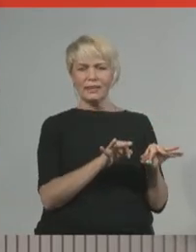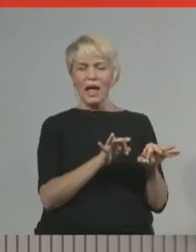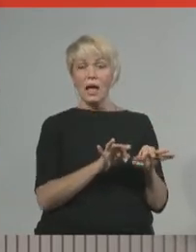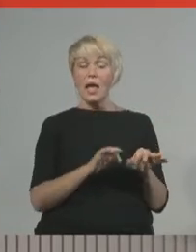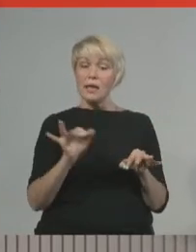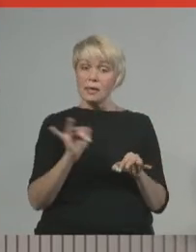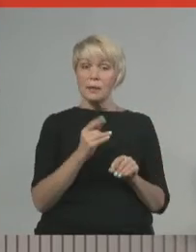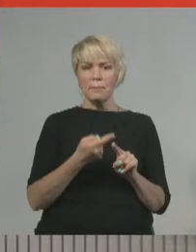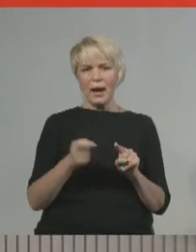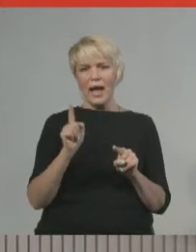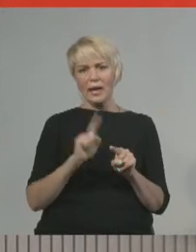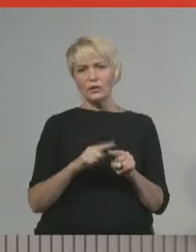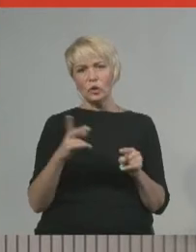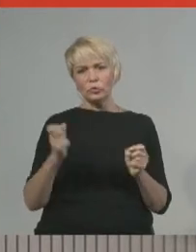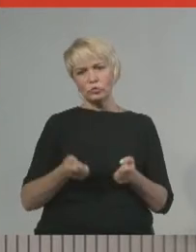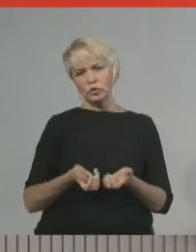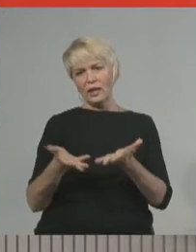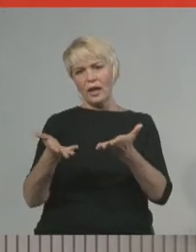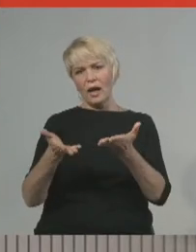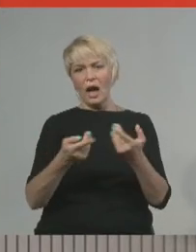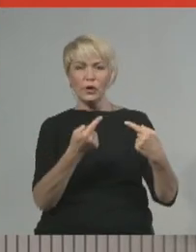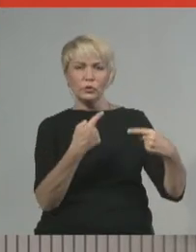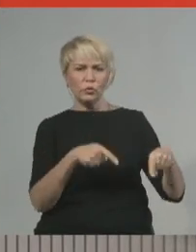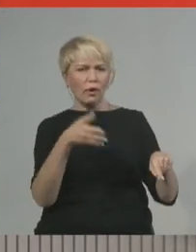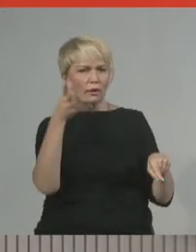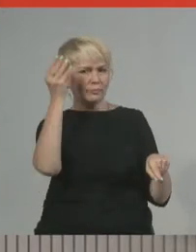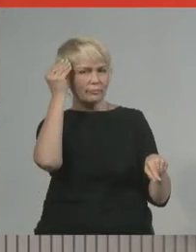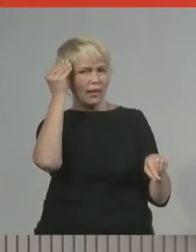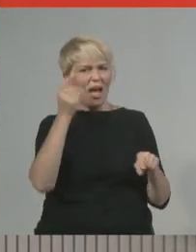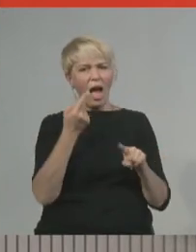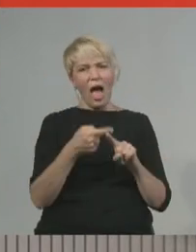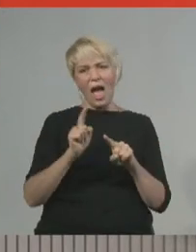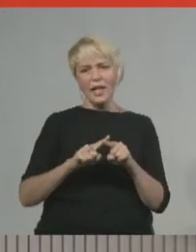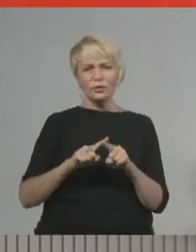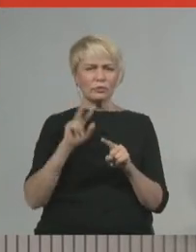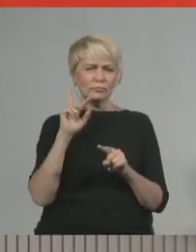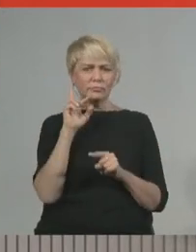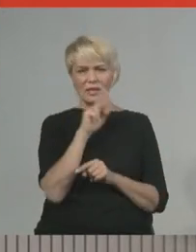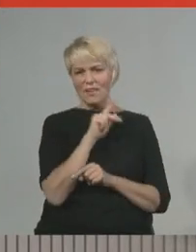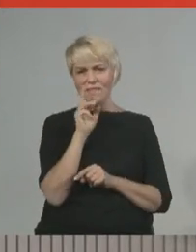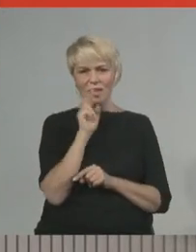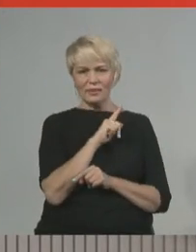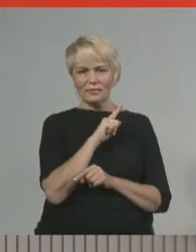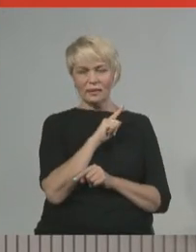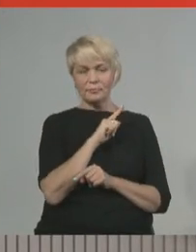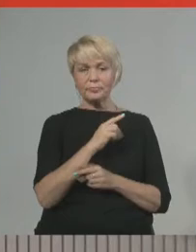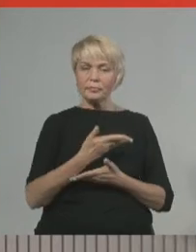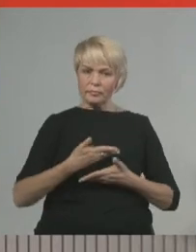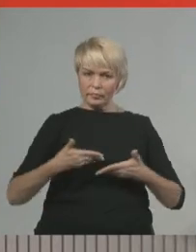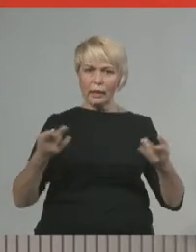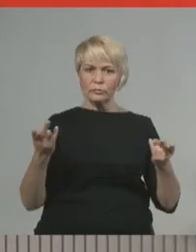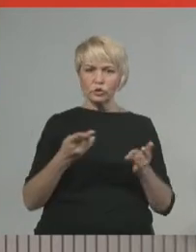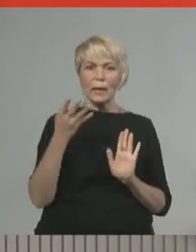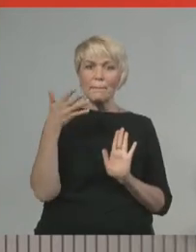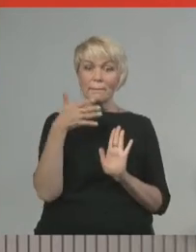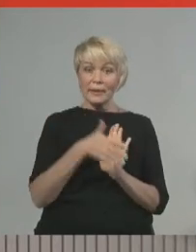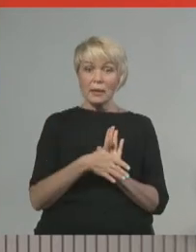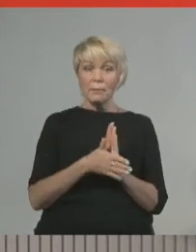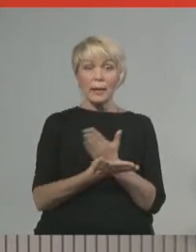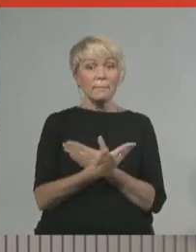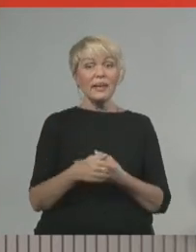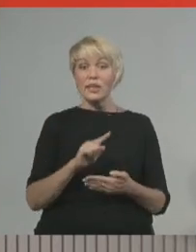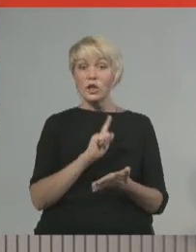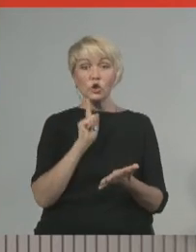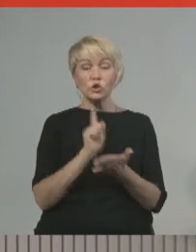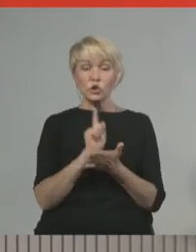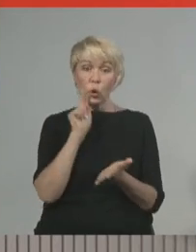one the correct ones and that's why they are to be communicated and someone else's point of view is incorrect so we are to understand that